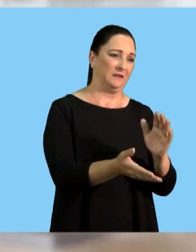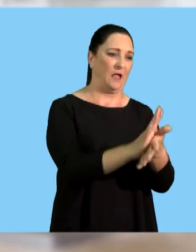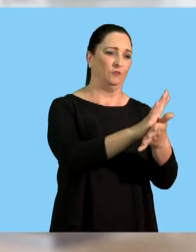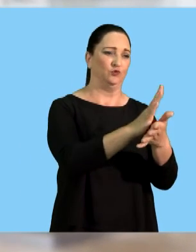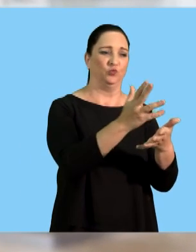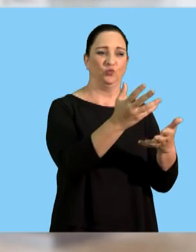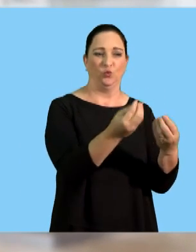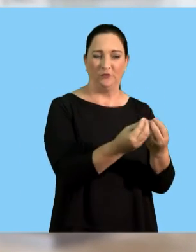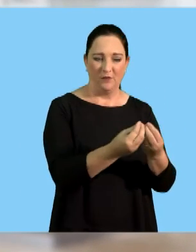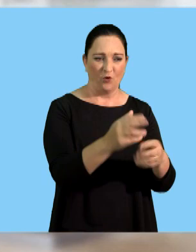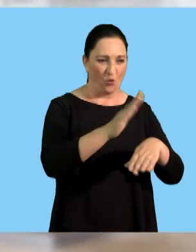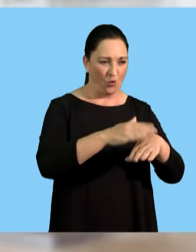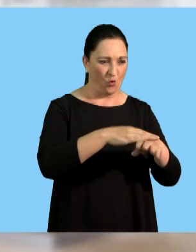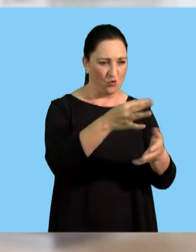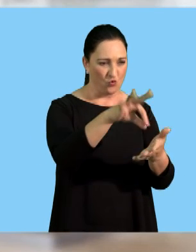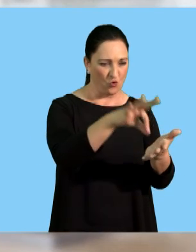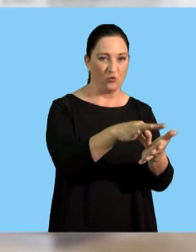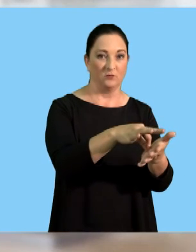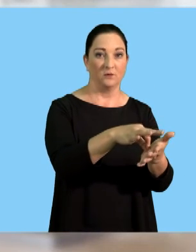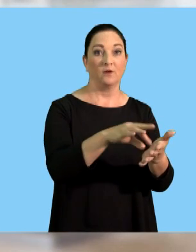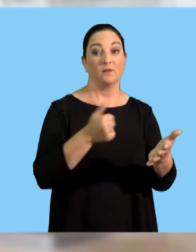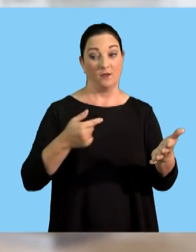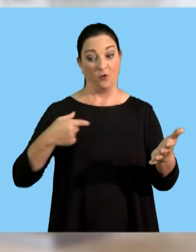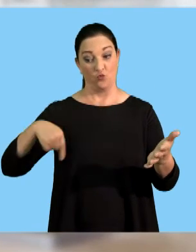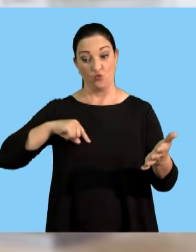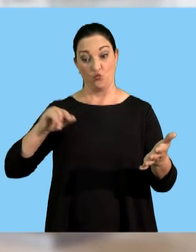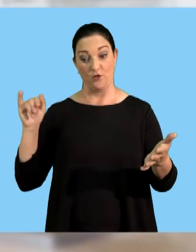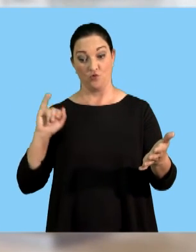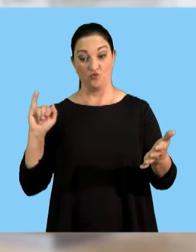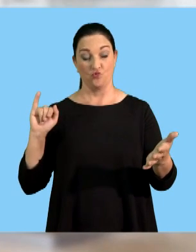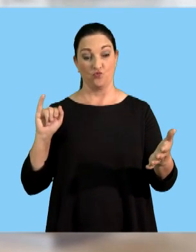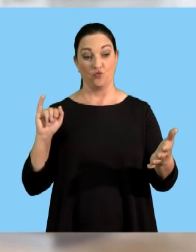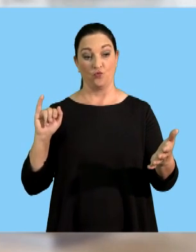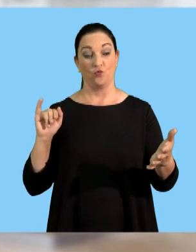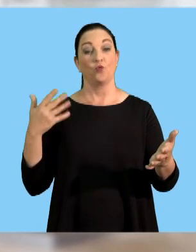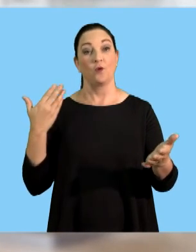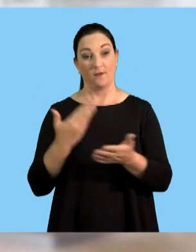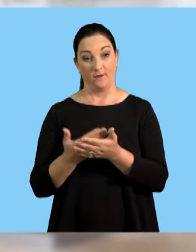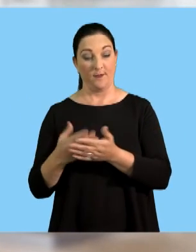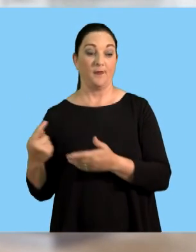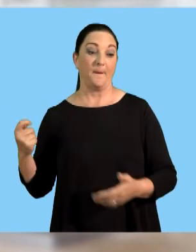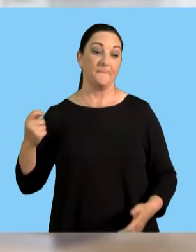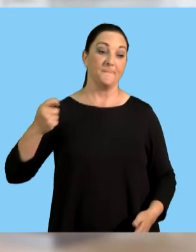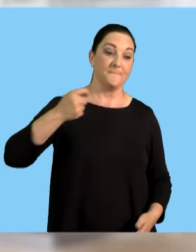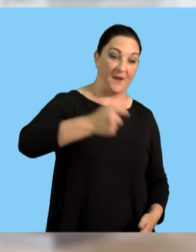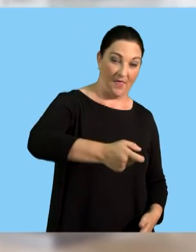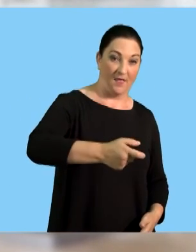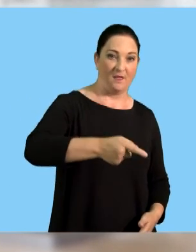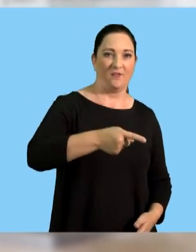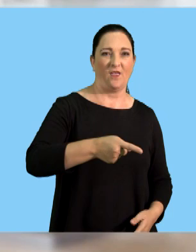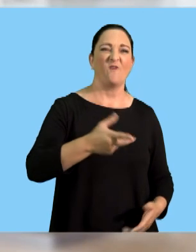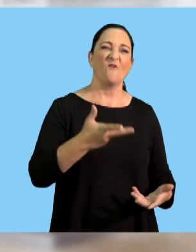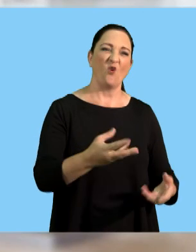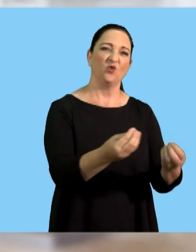the contract, then we will compensate or repay the company the amount that will be equal to